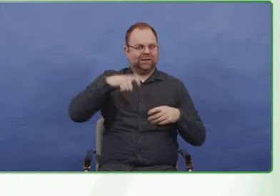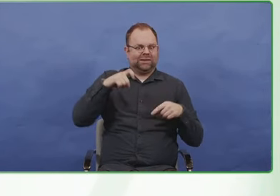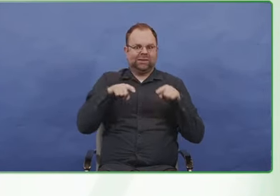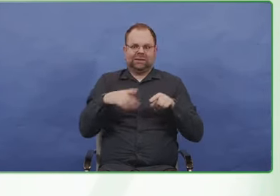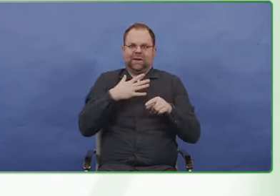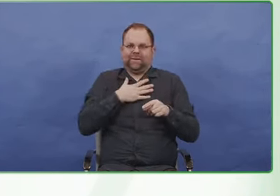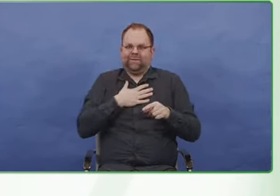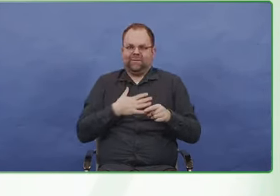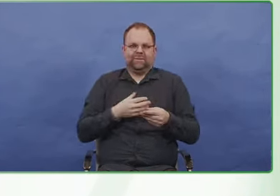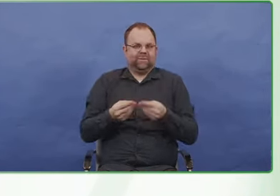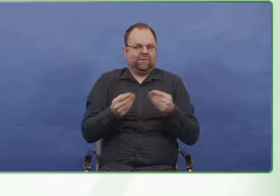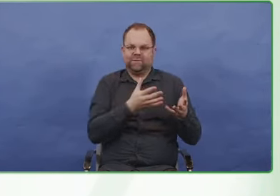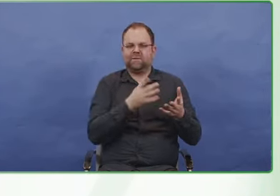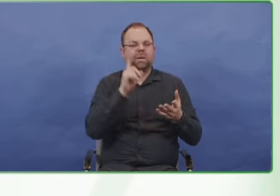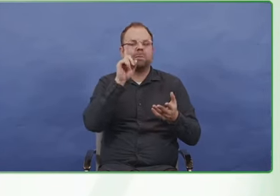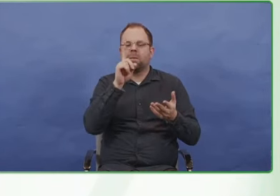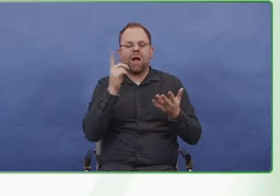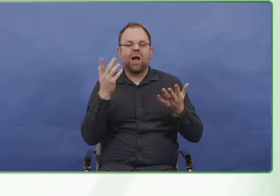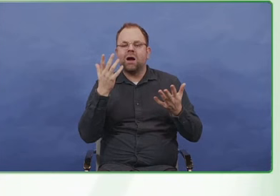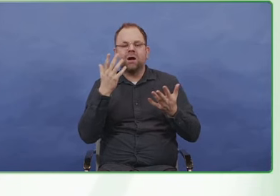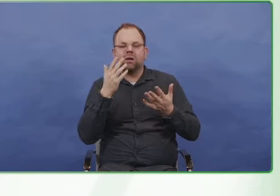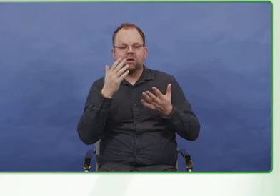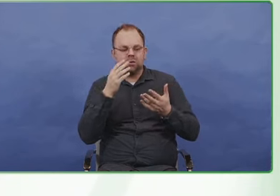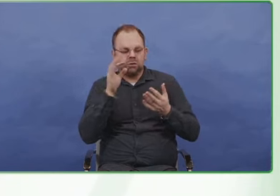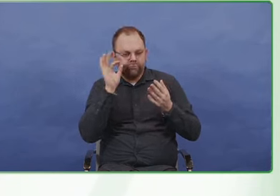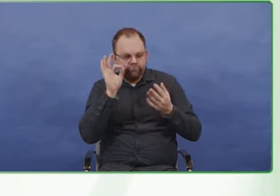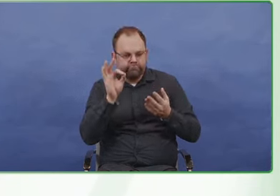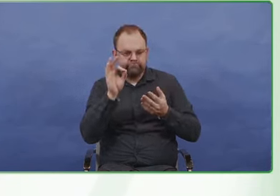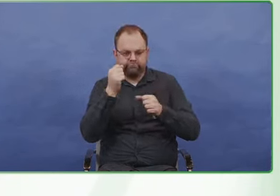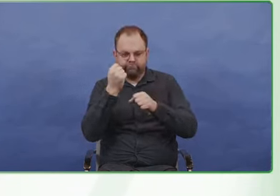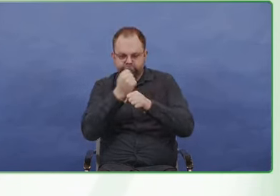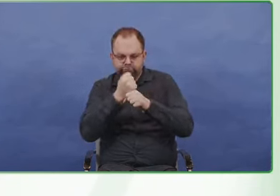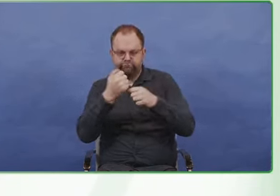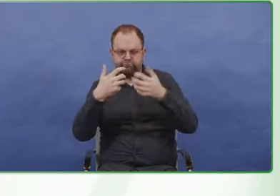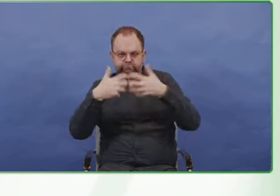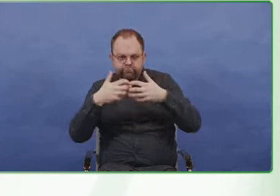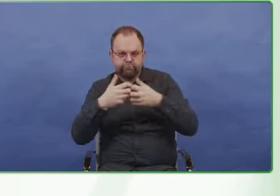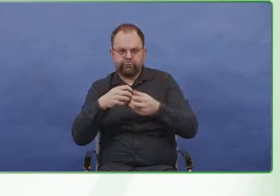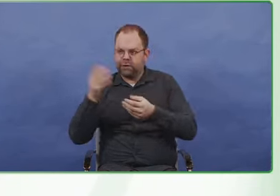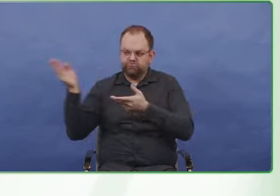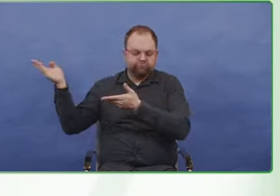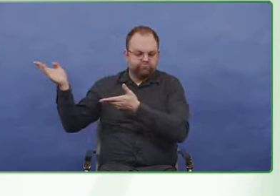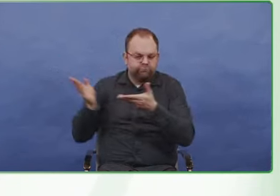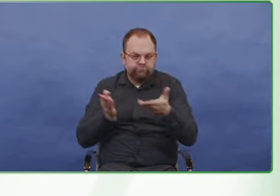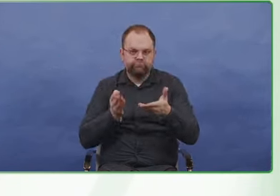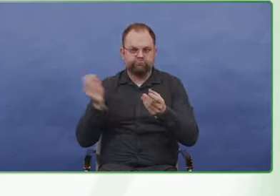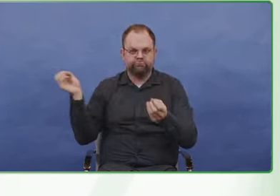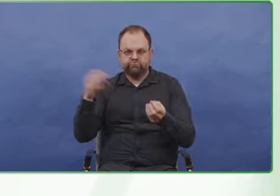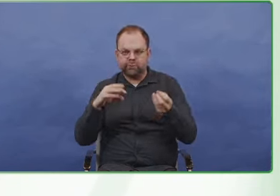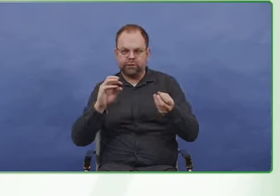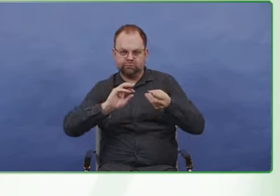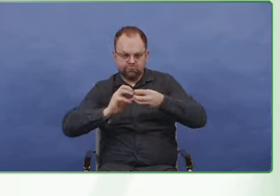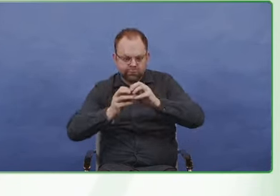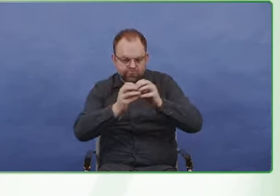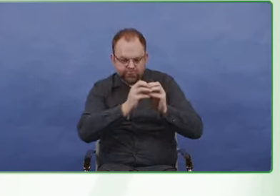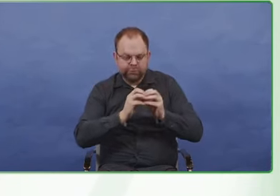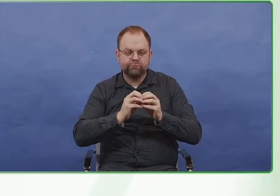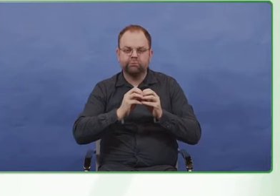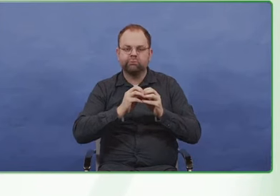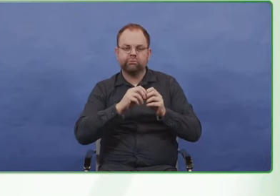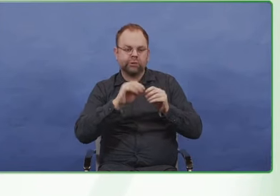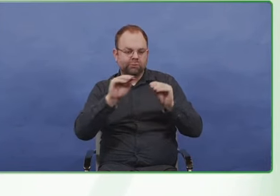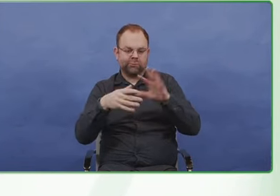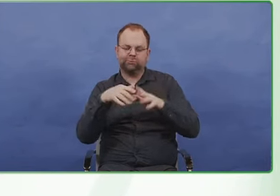Japan, Singapore, and European nations and other countries, so that the assistive products cost very